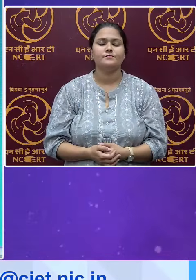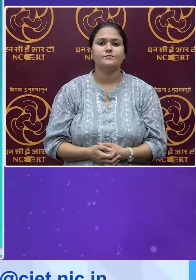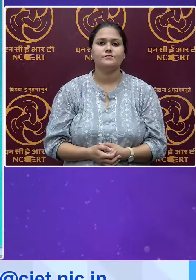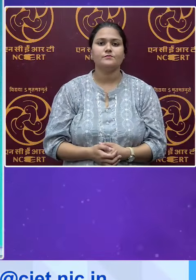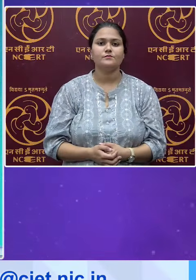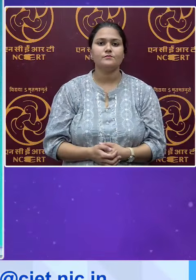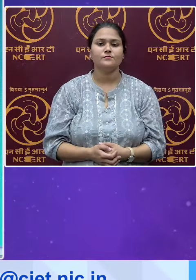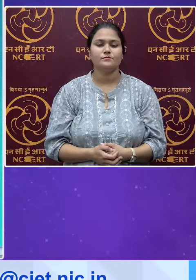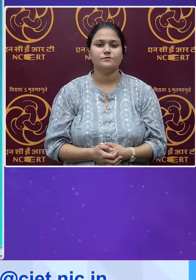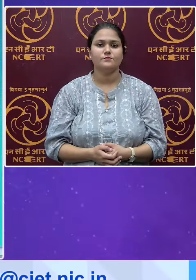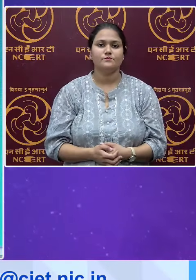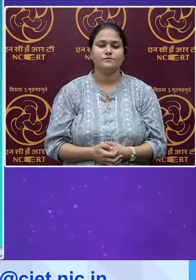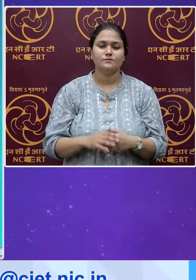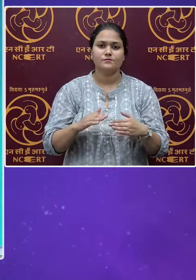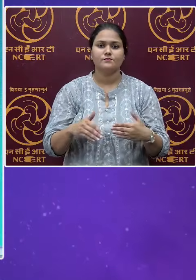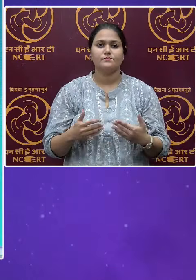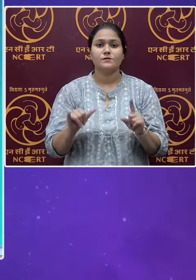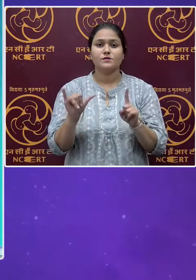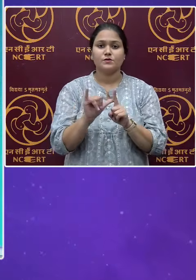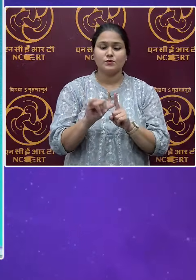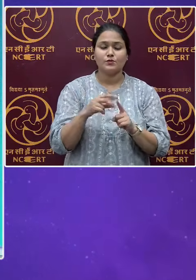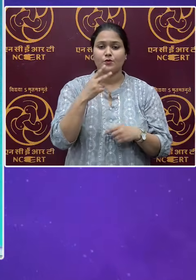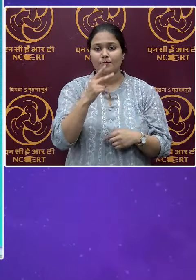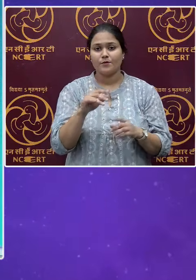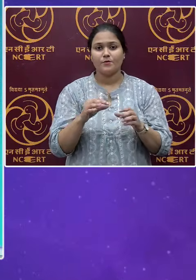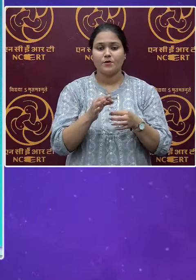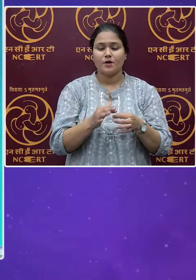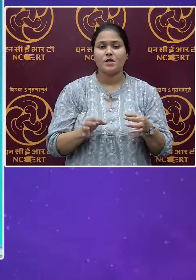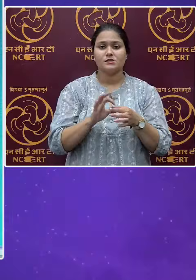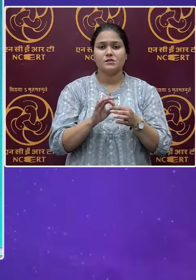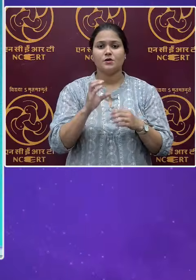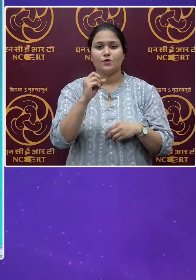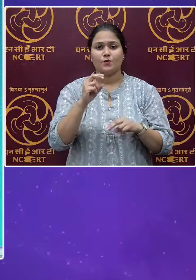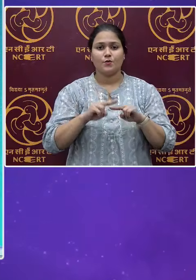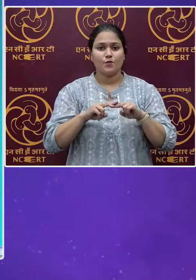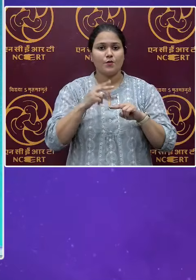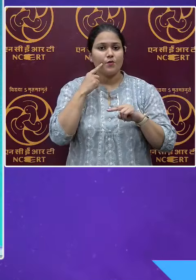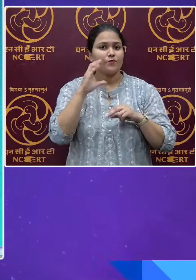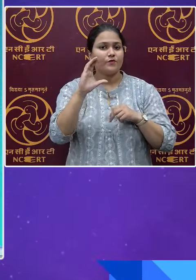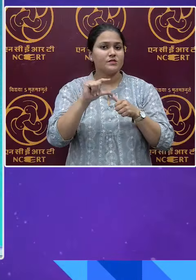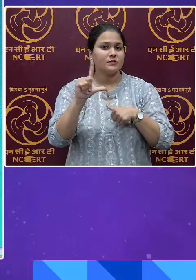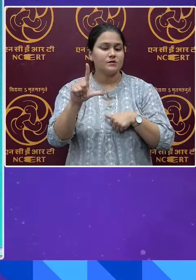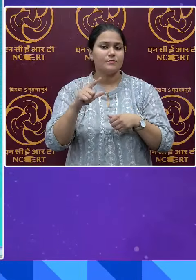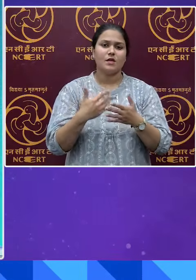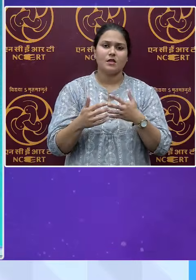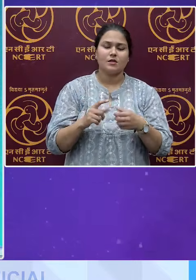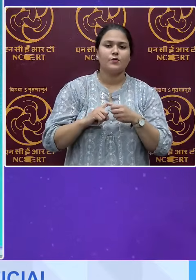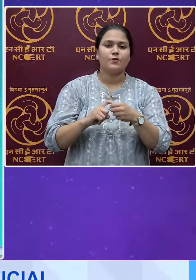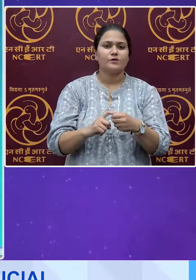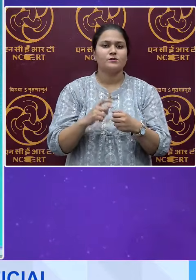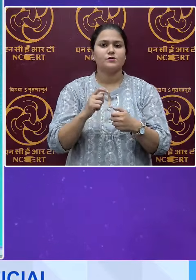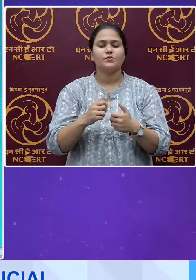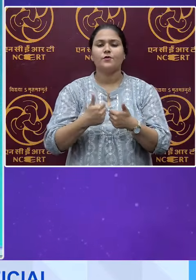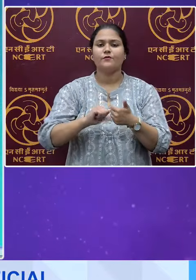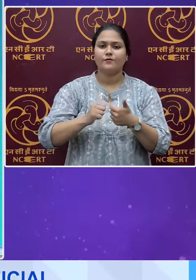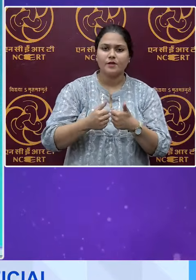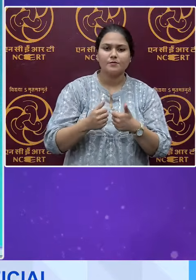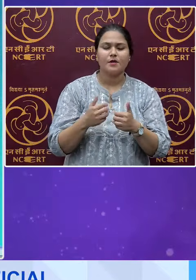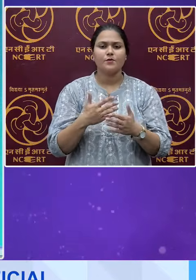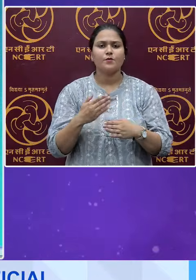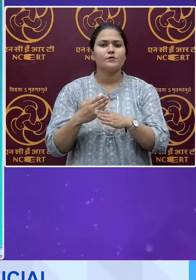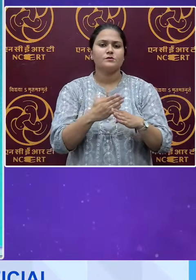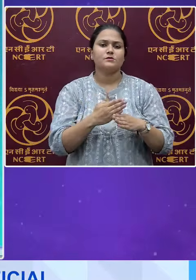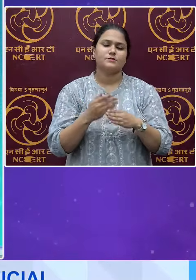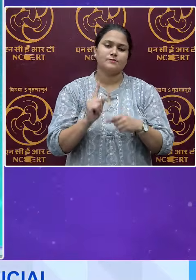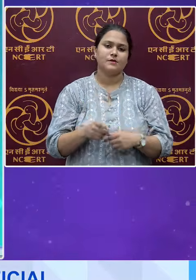training.helpdesk@cit.nic.in. And on our YouTube handle NCERT Official also, you can send us your questions, suggestions and of course your feedback. For